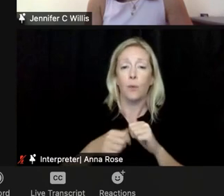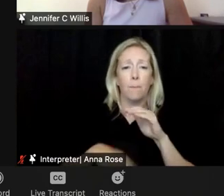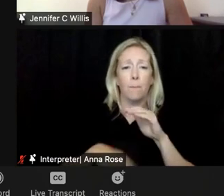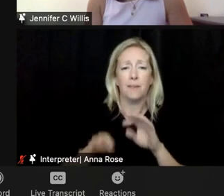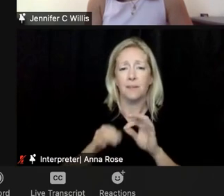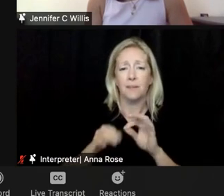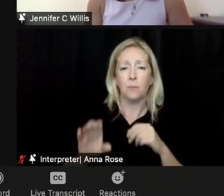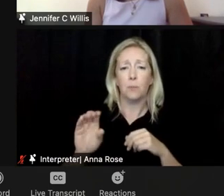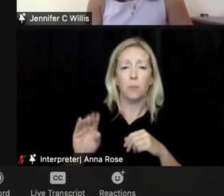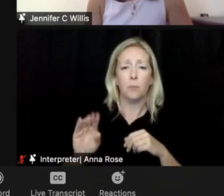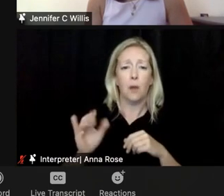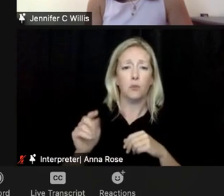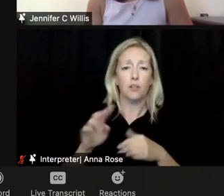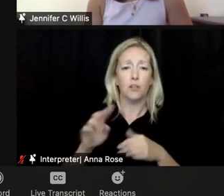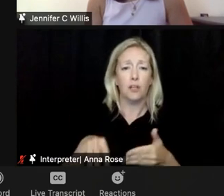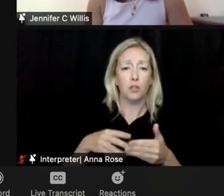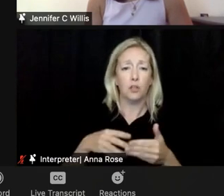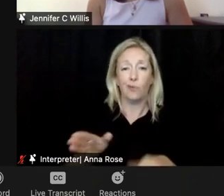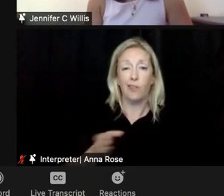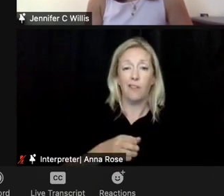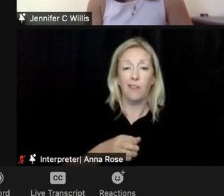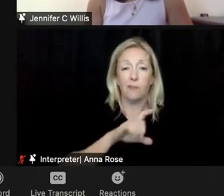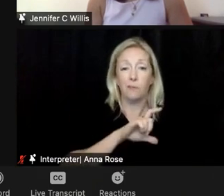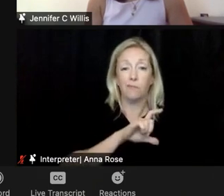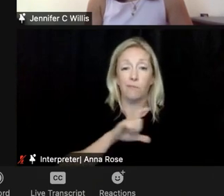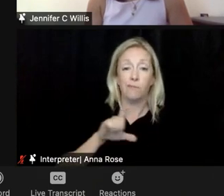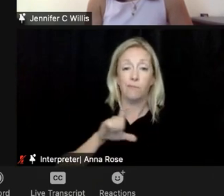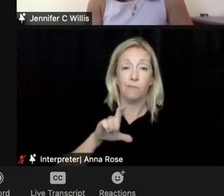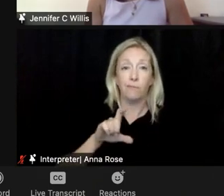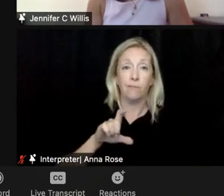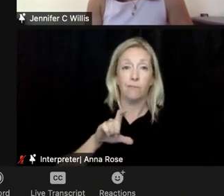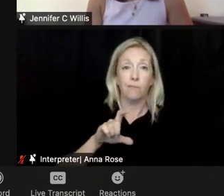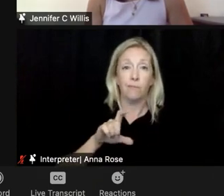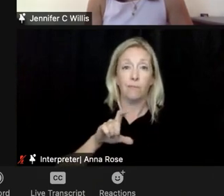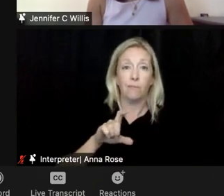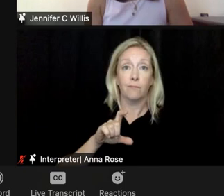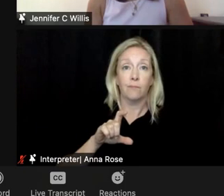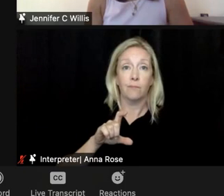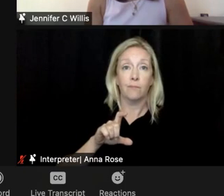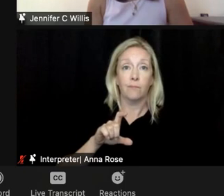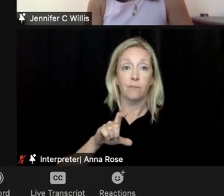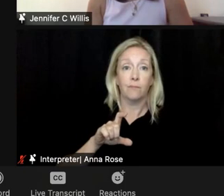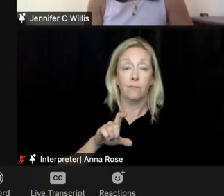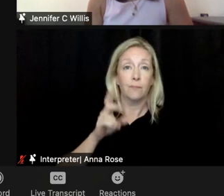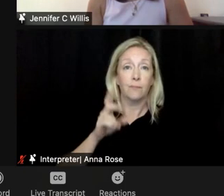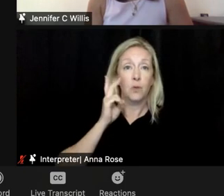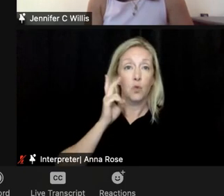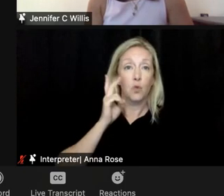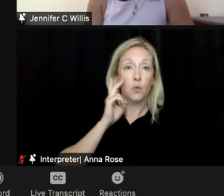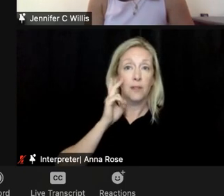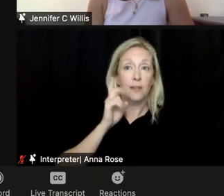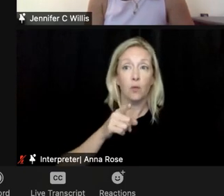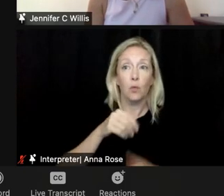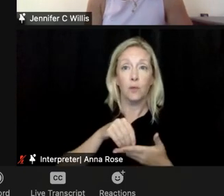left there in the picture, you're seeing those kind of wildly overpriced American Printing House for the